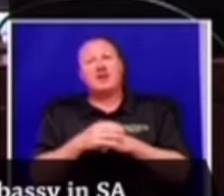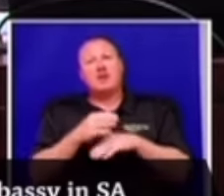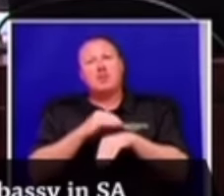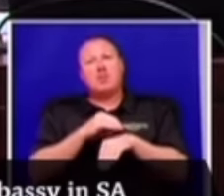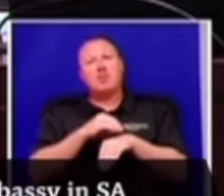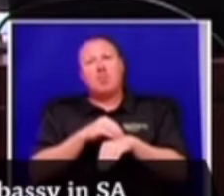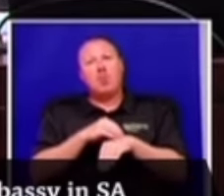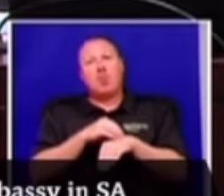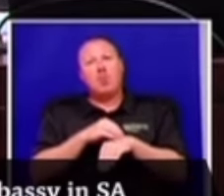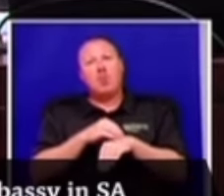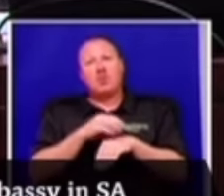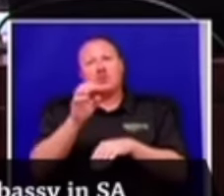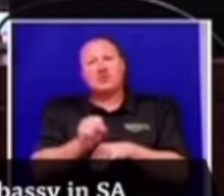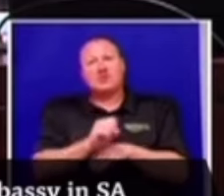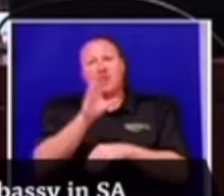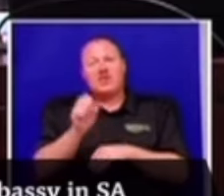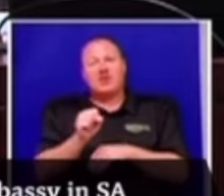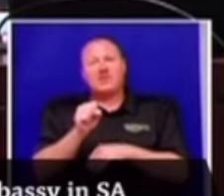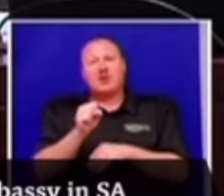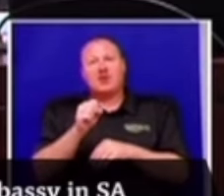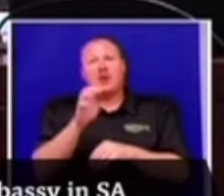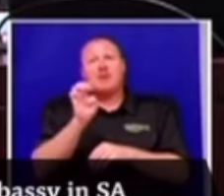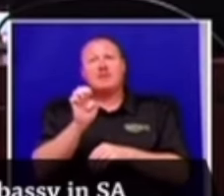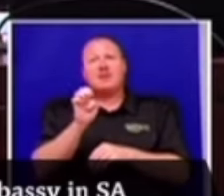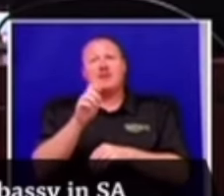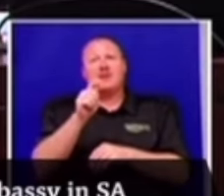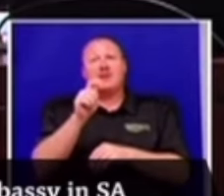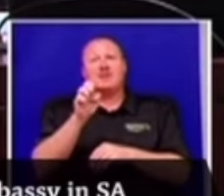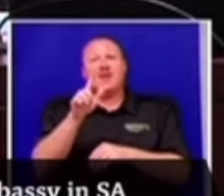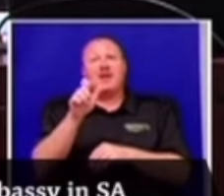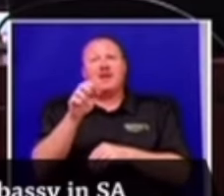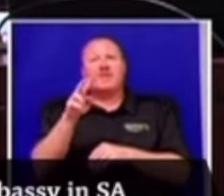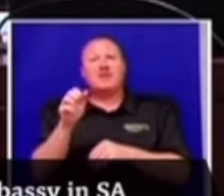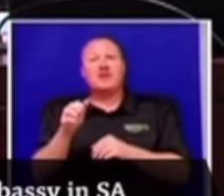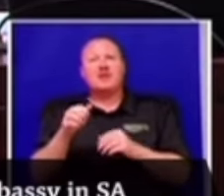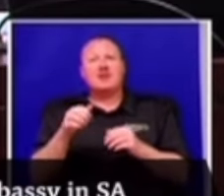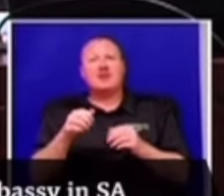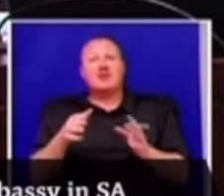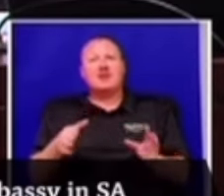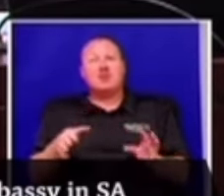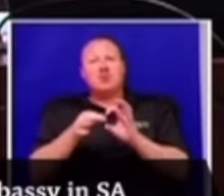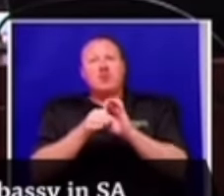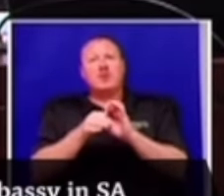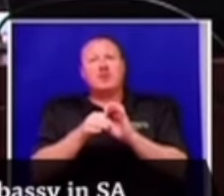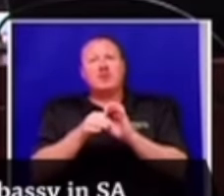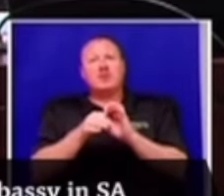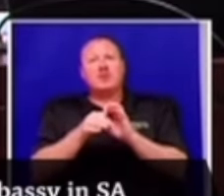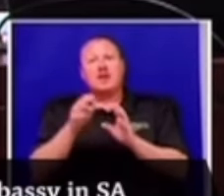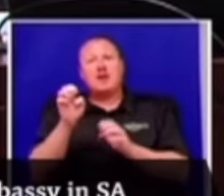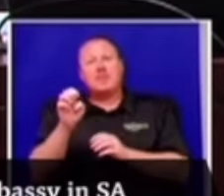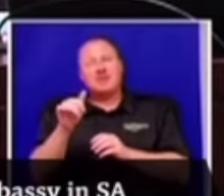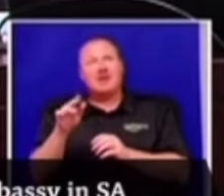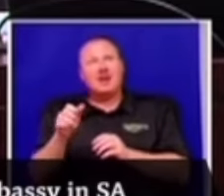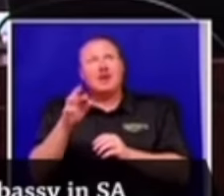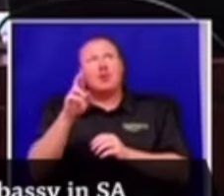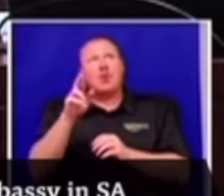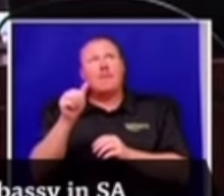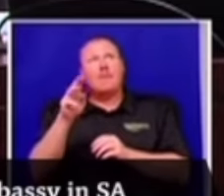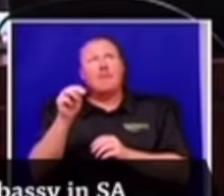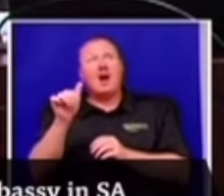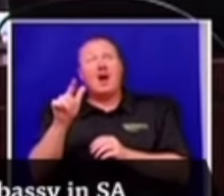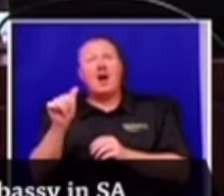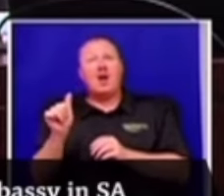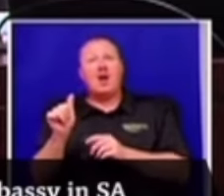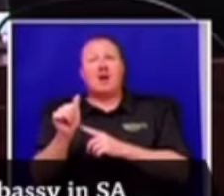south african embassy in tel aviv works in tandem with the embassy in ramala and so the embassy in ramala will now